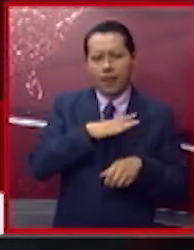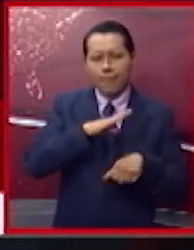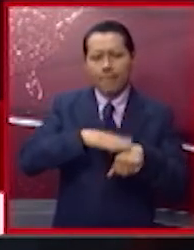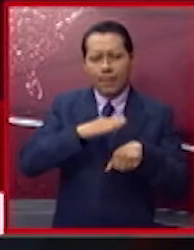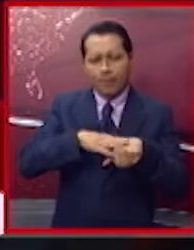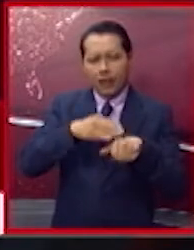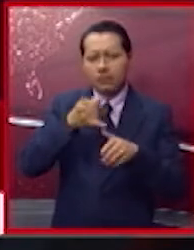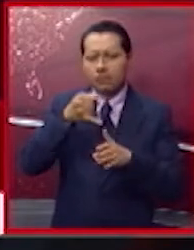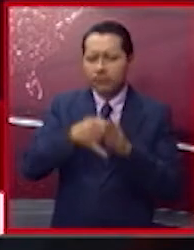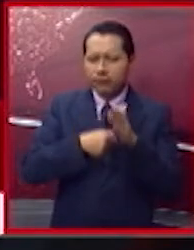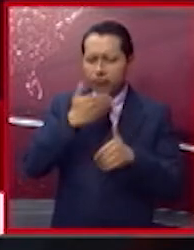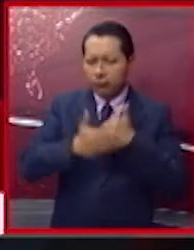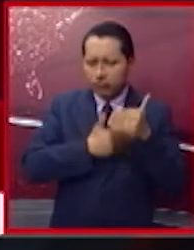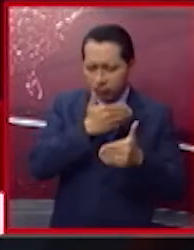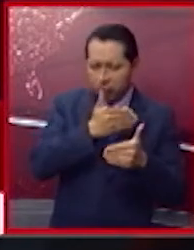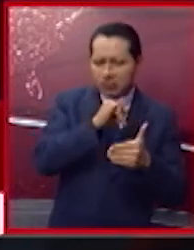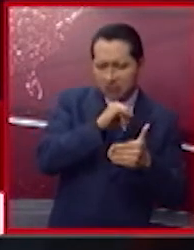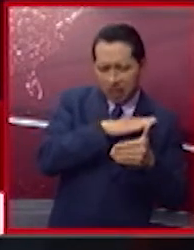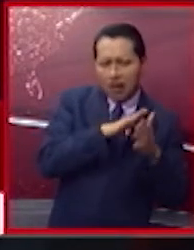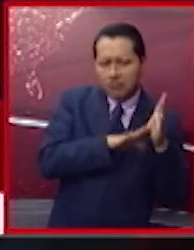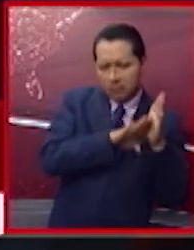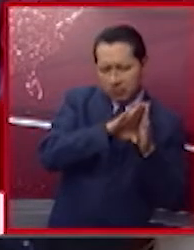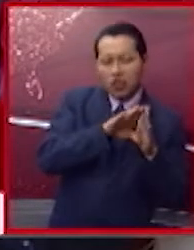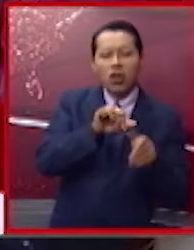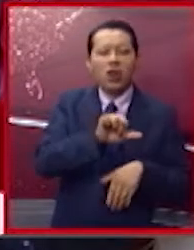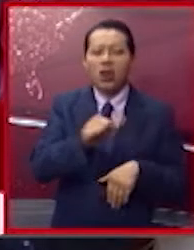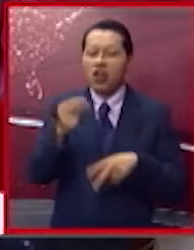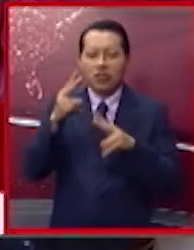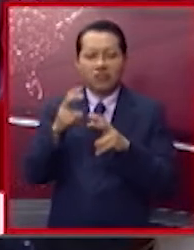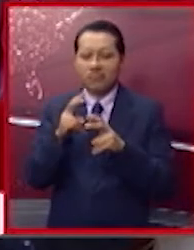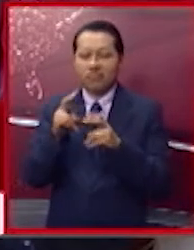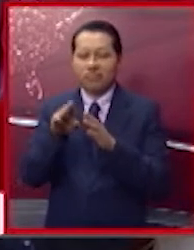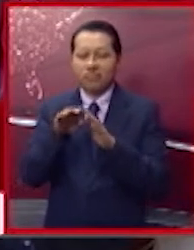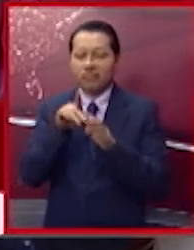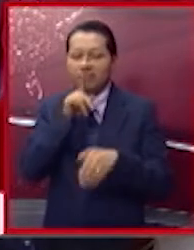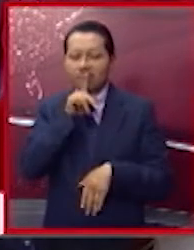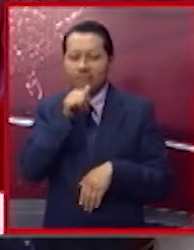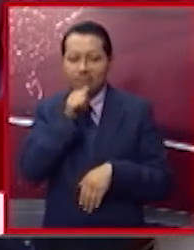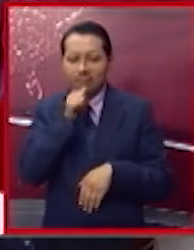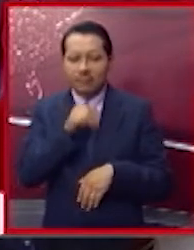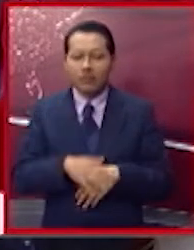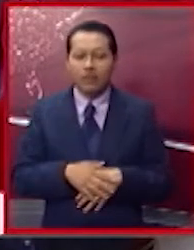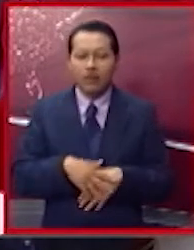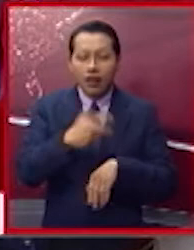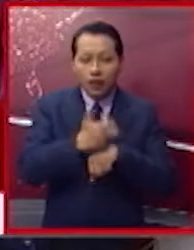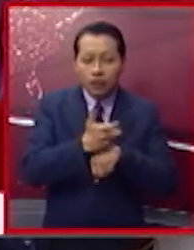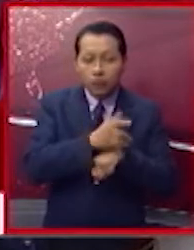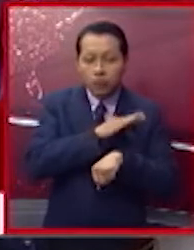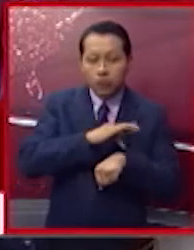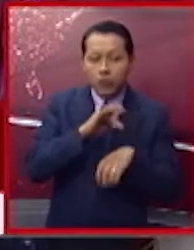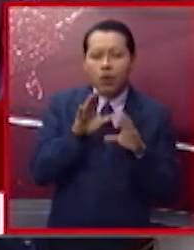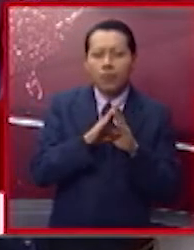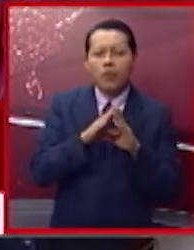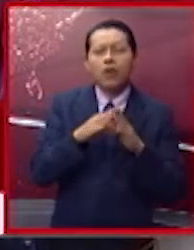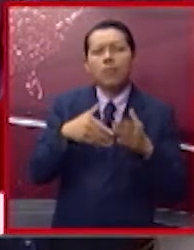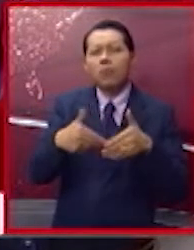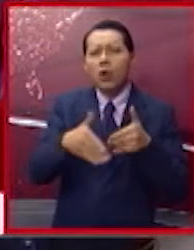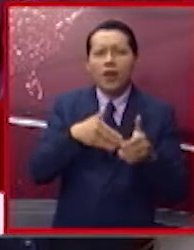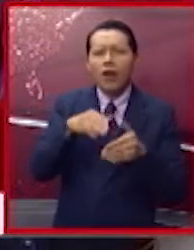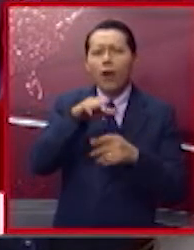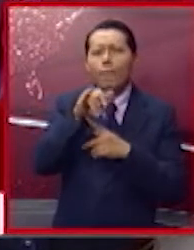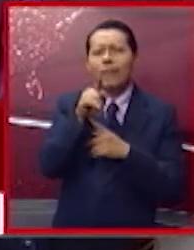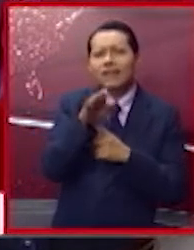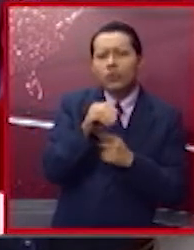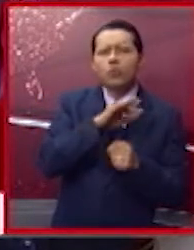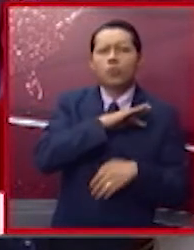far. In some others, we have not. We have to seek, the states should seek a mixed model to strengthen domestic marketing